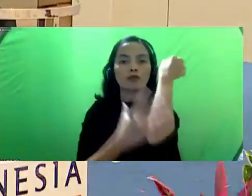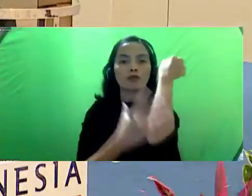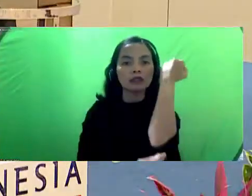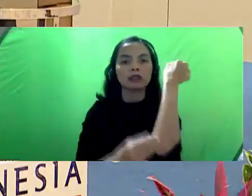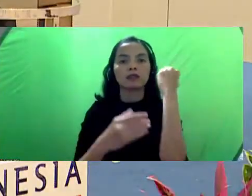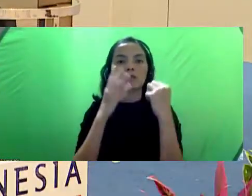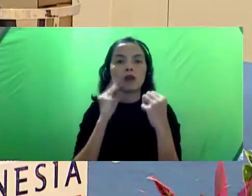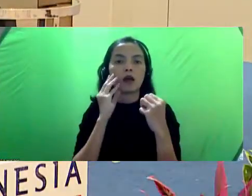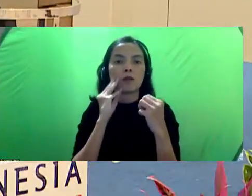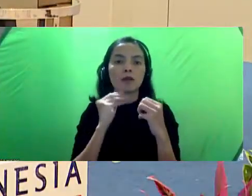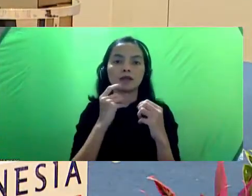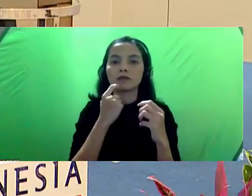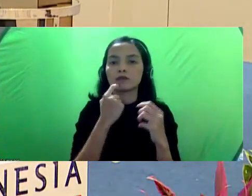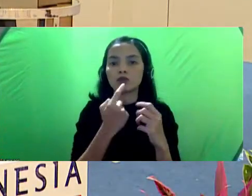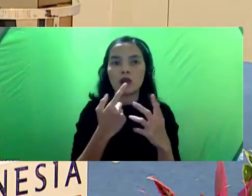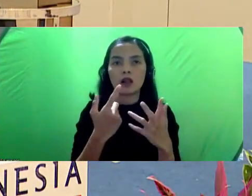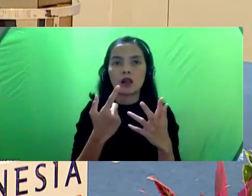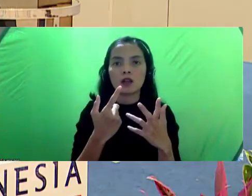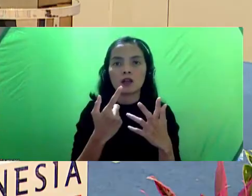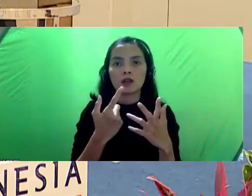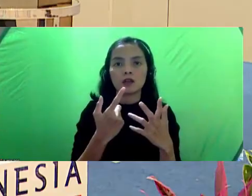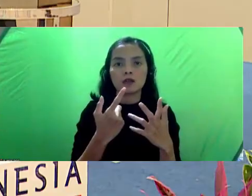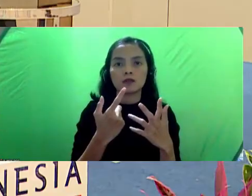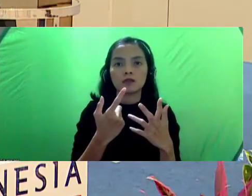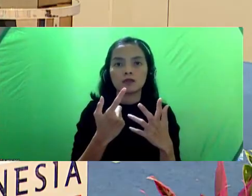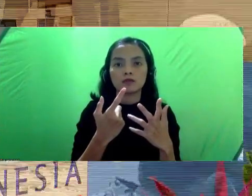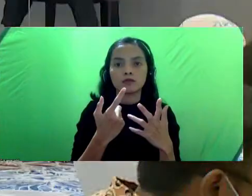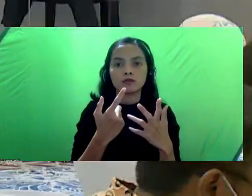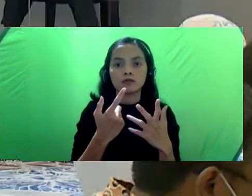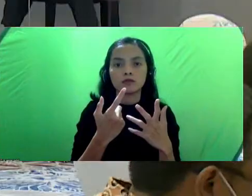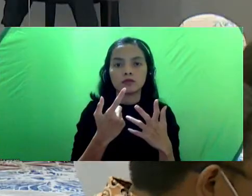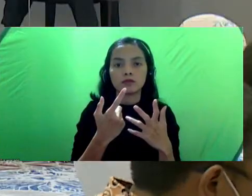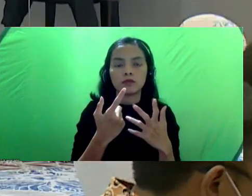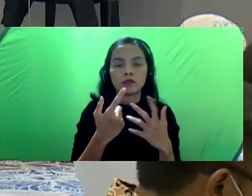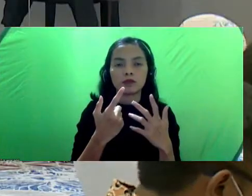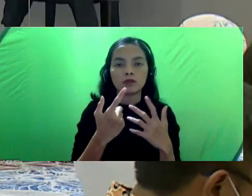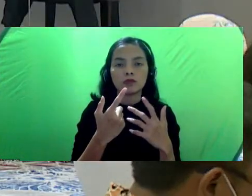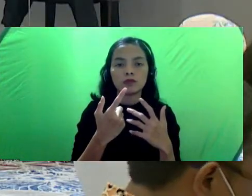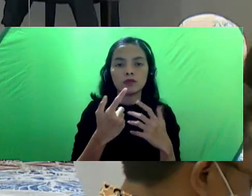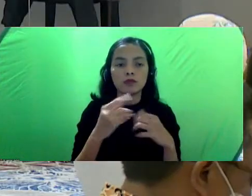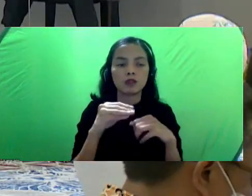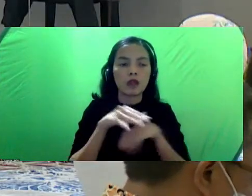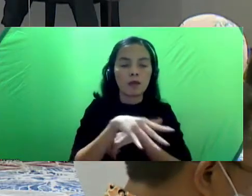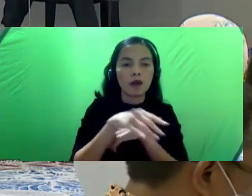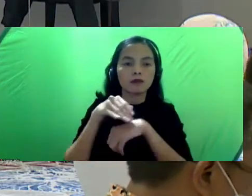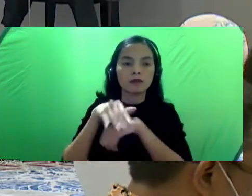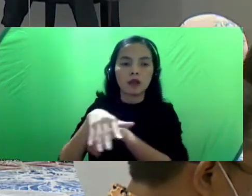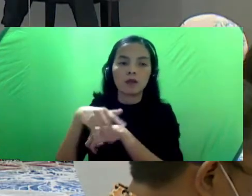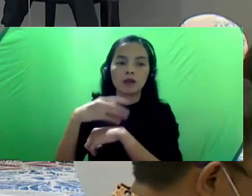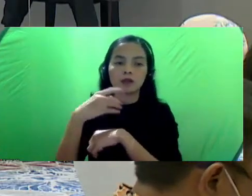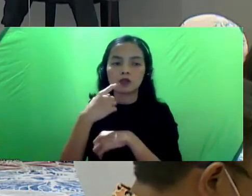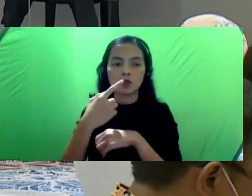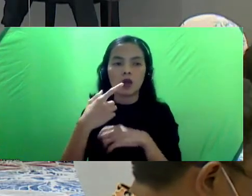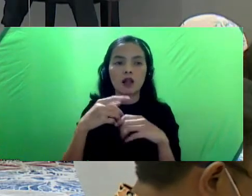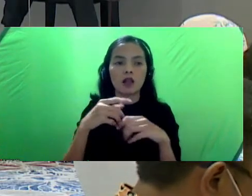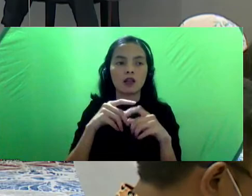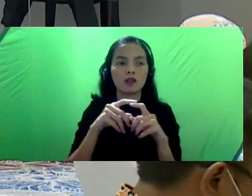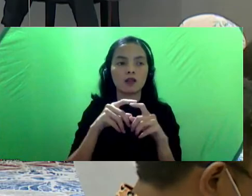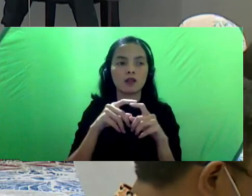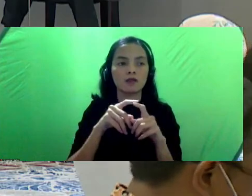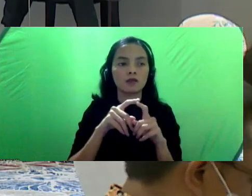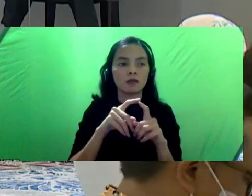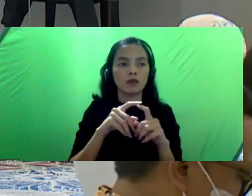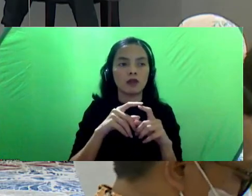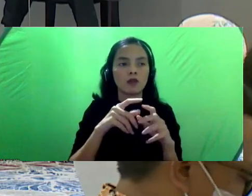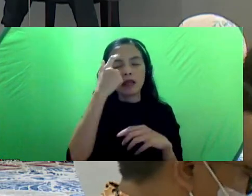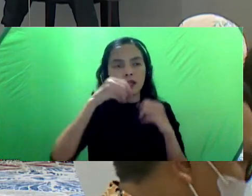are disproportionately affected in terms of infection rates, learning loss, access to vaccines, or other healthcare